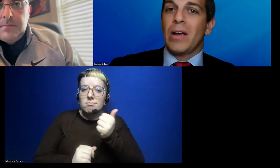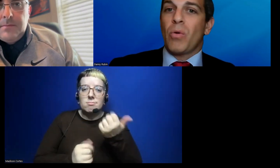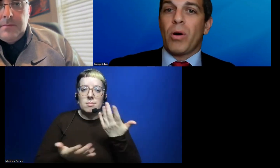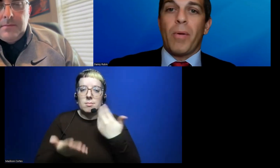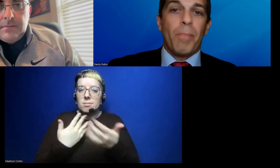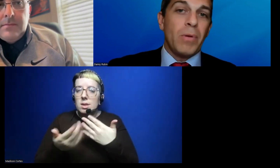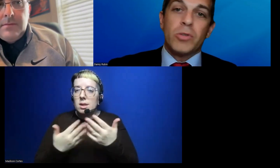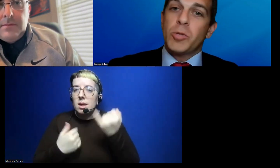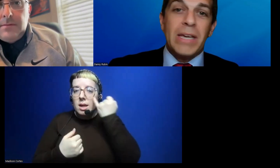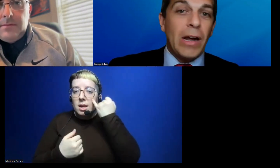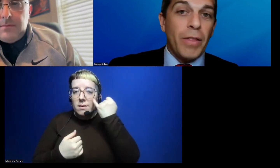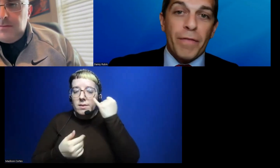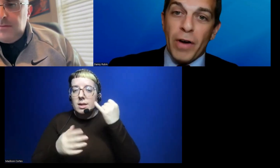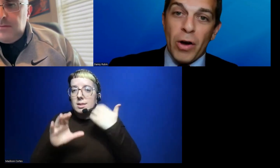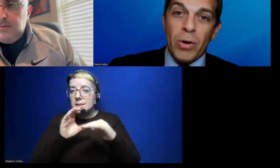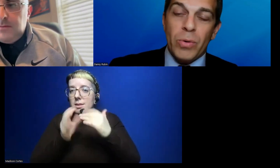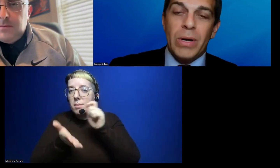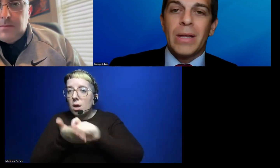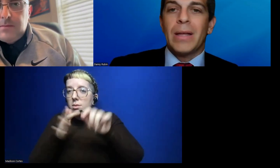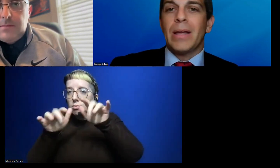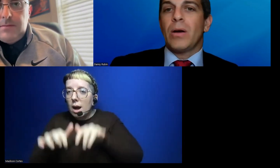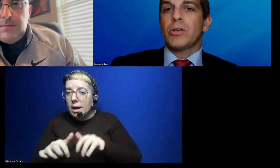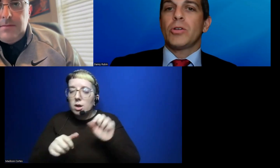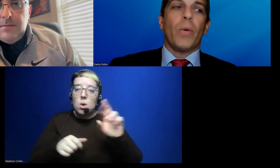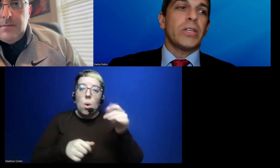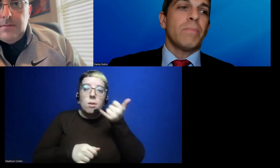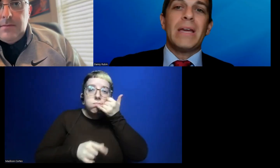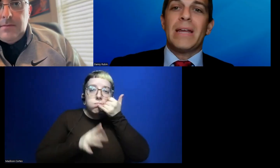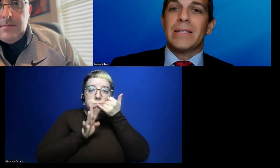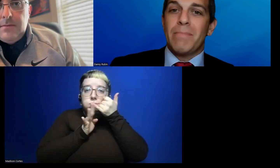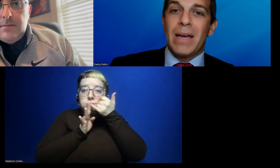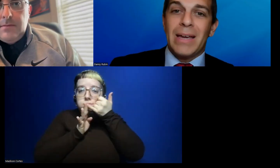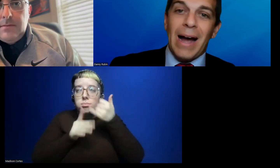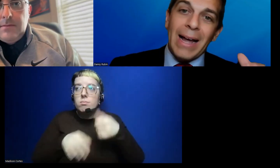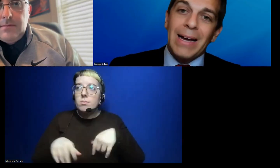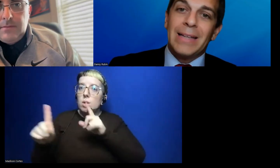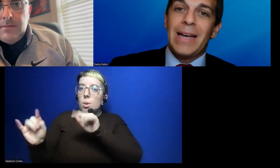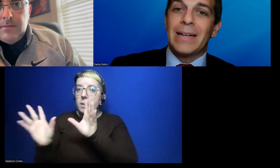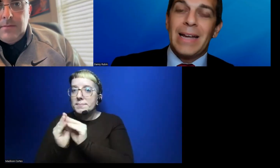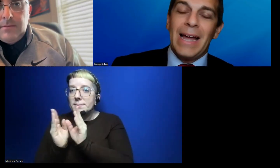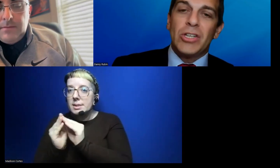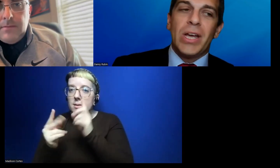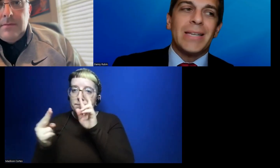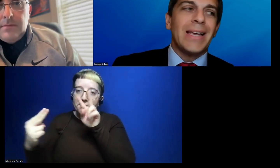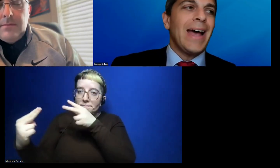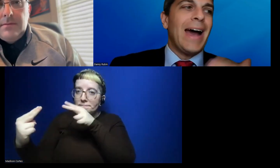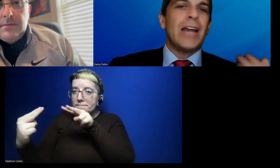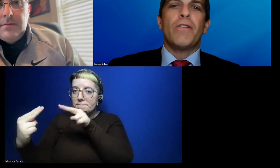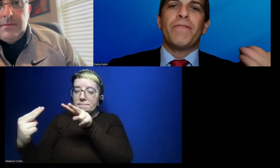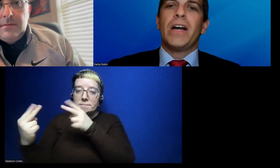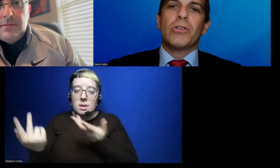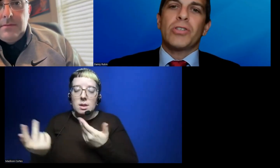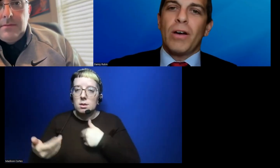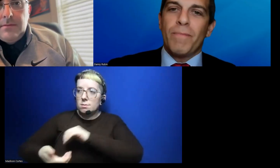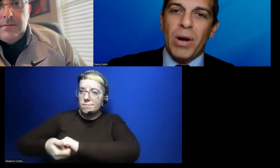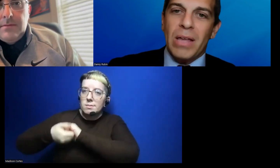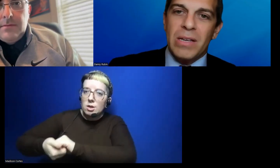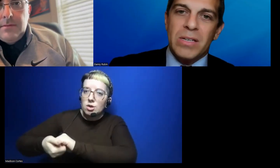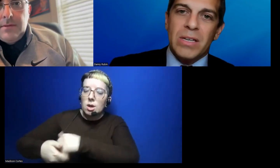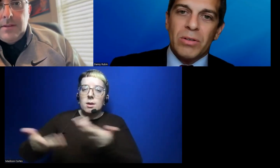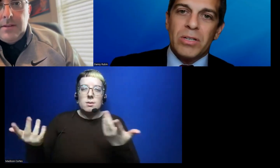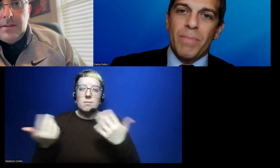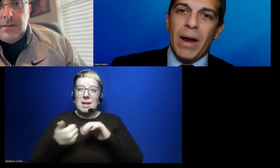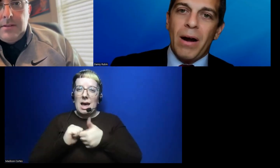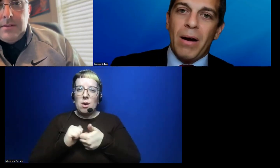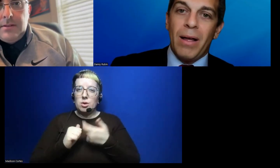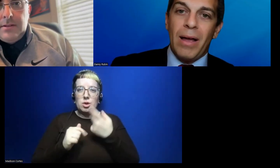email writing or speaking on the phone, going to meetings and making eye contact and handshakes? How do you find yourself bringing